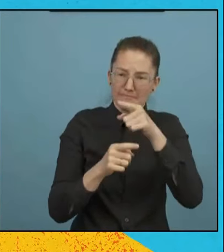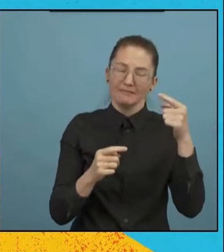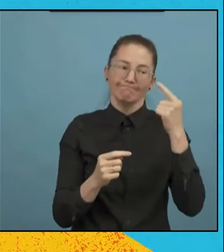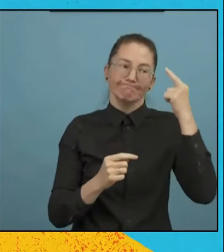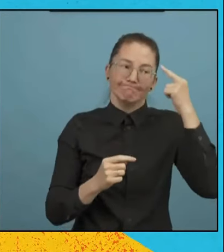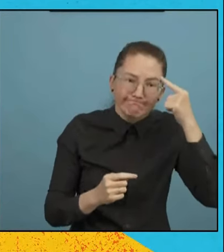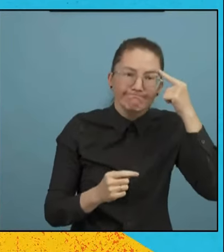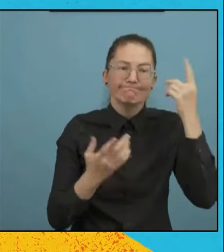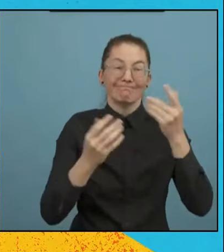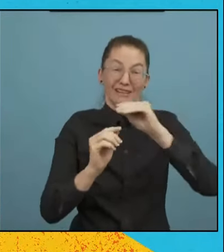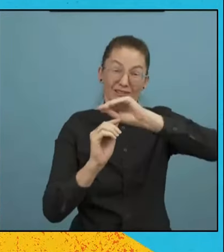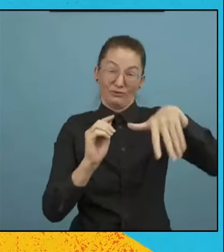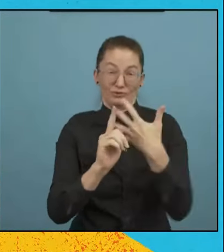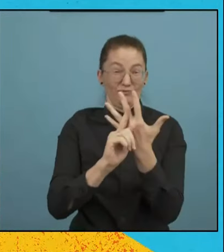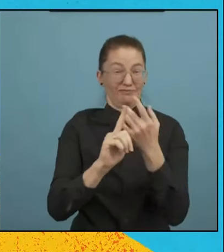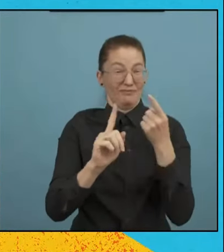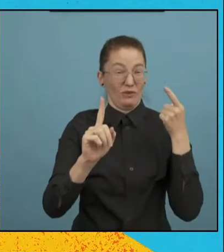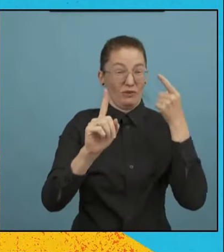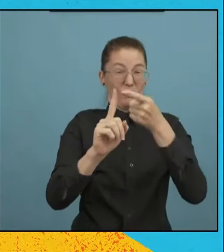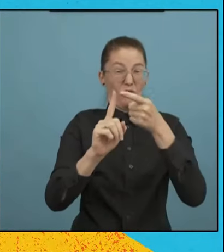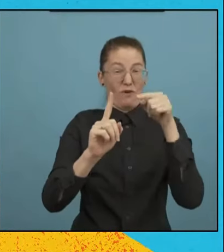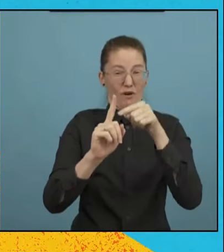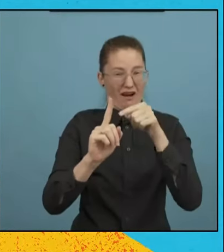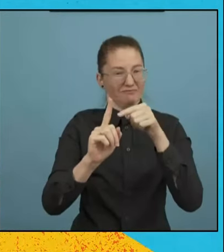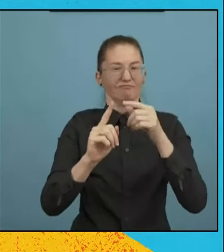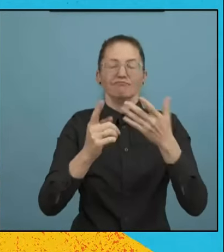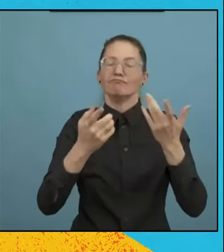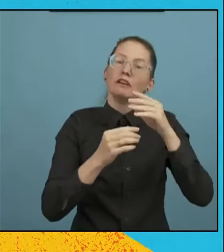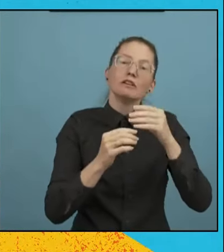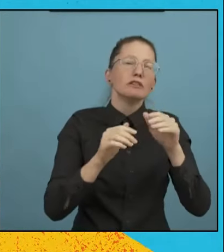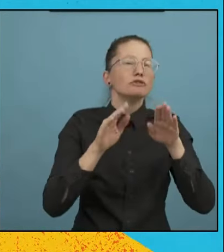Peace Research Institute published the latest figures,